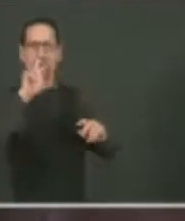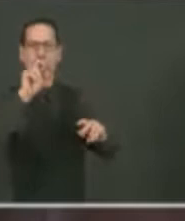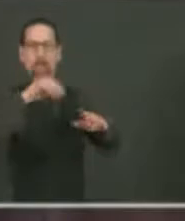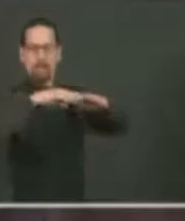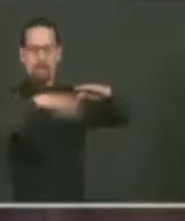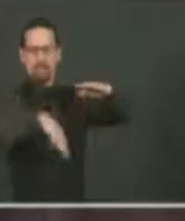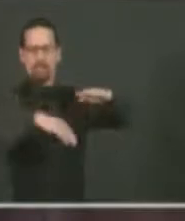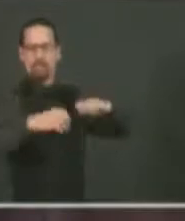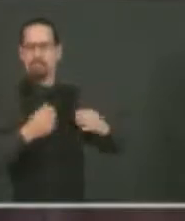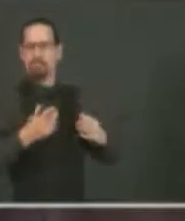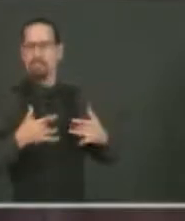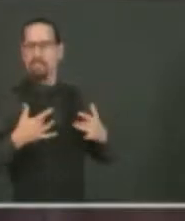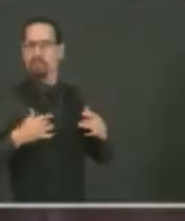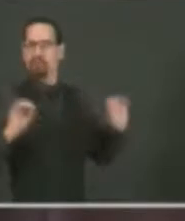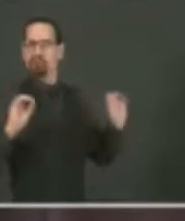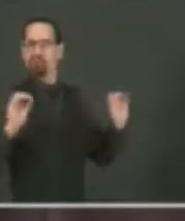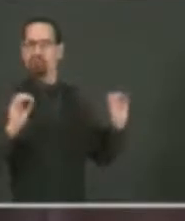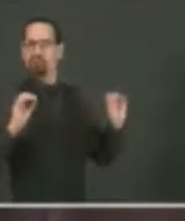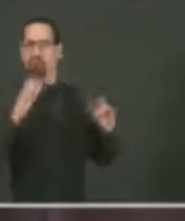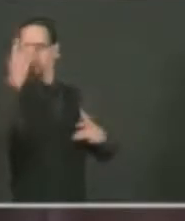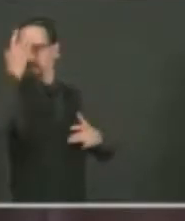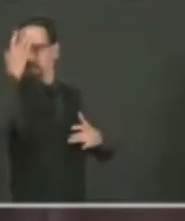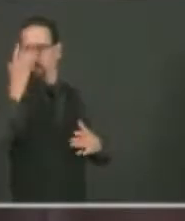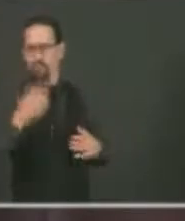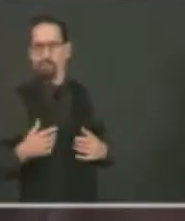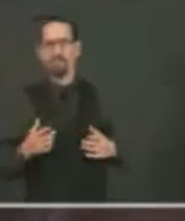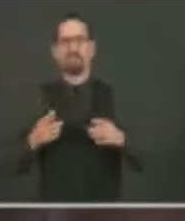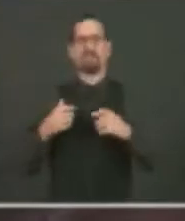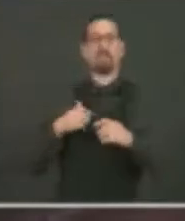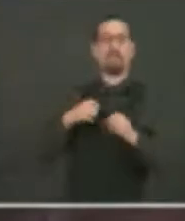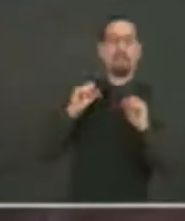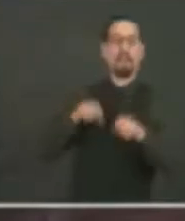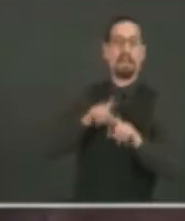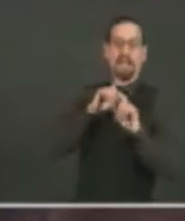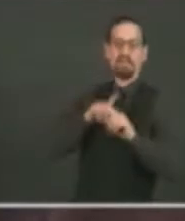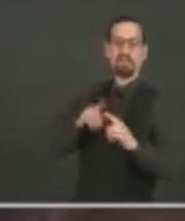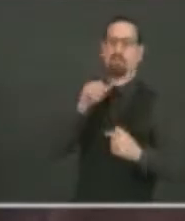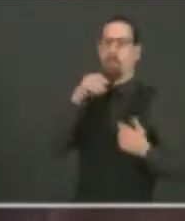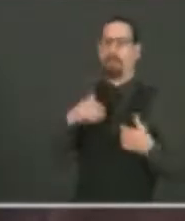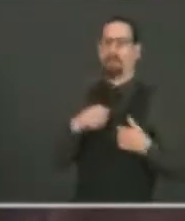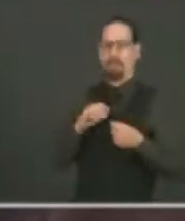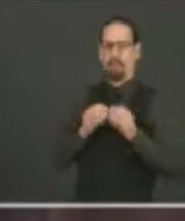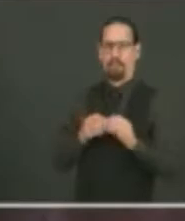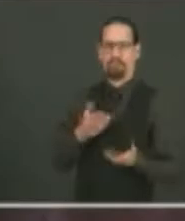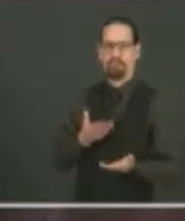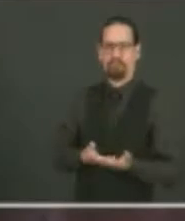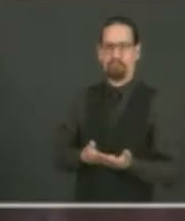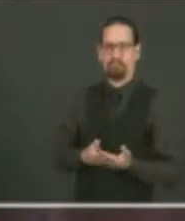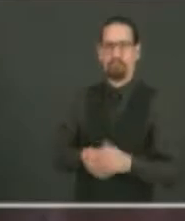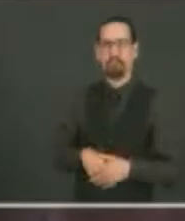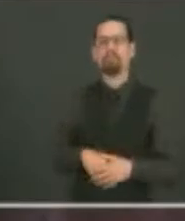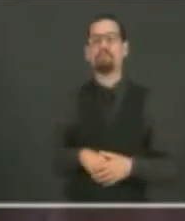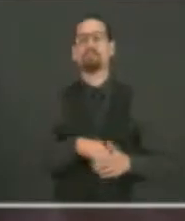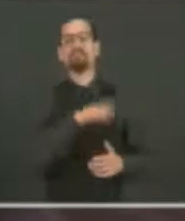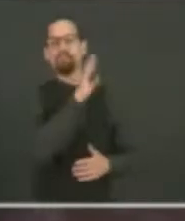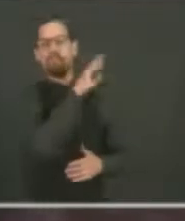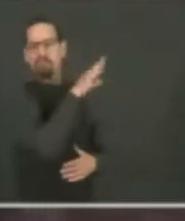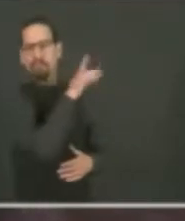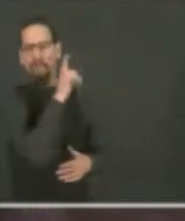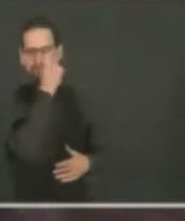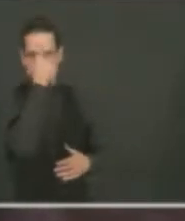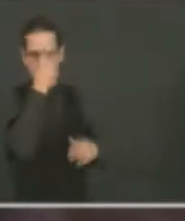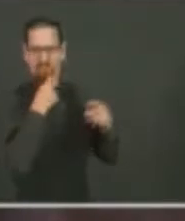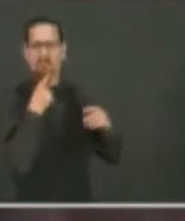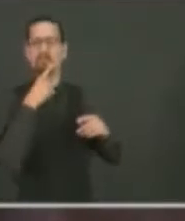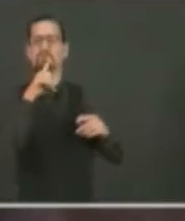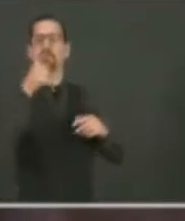infected? I'll get back to you with the exact number. And also, the governor talked about the red lines on the